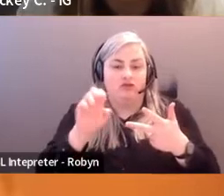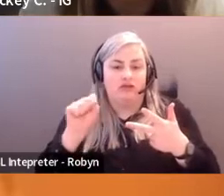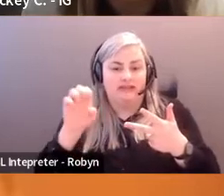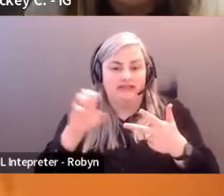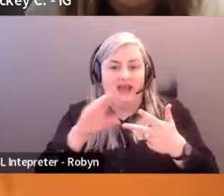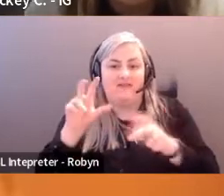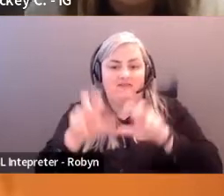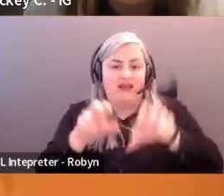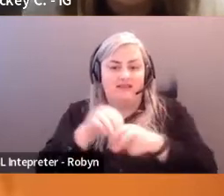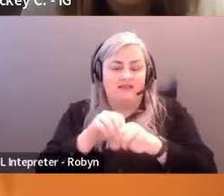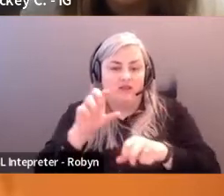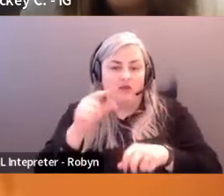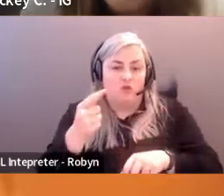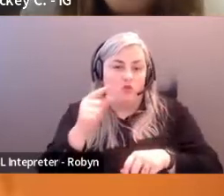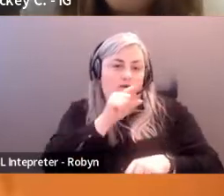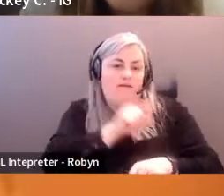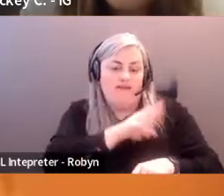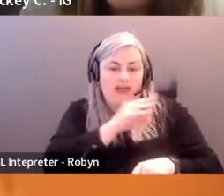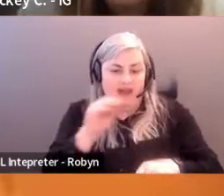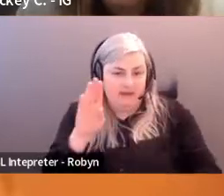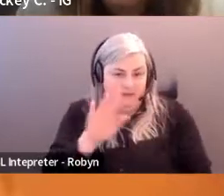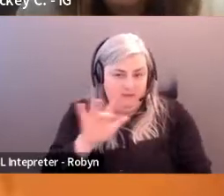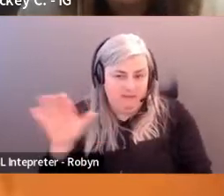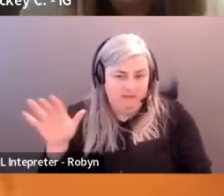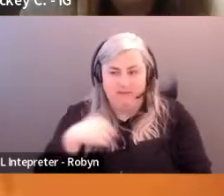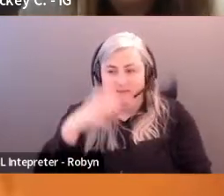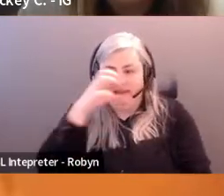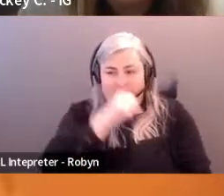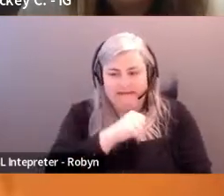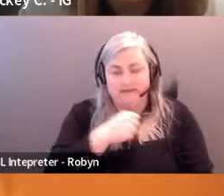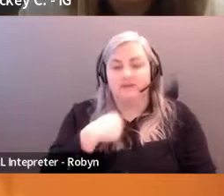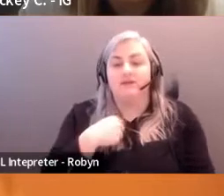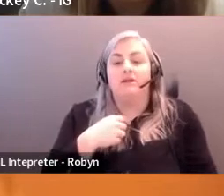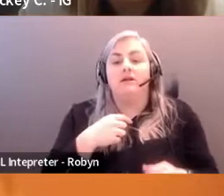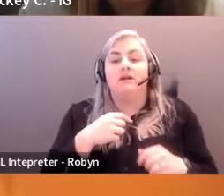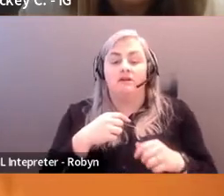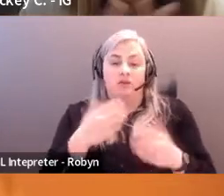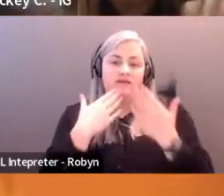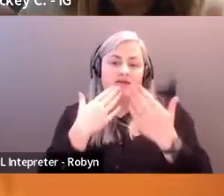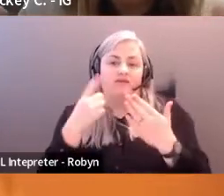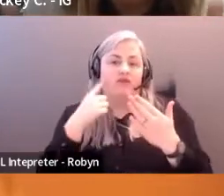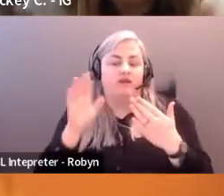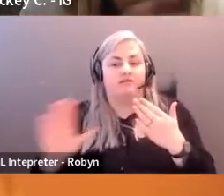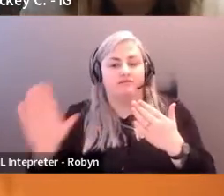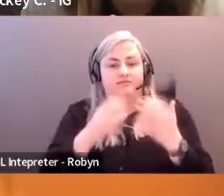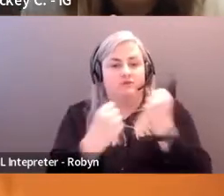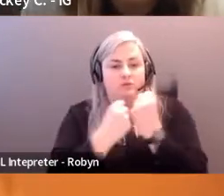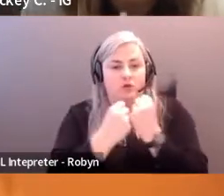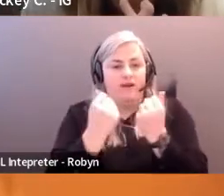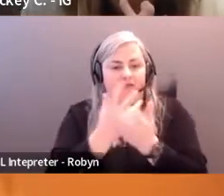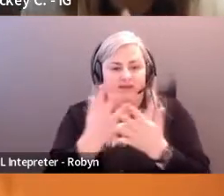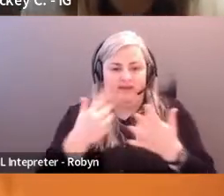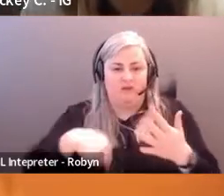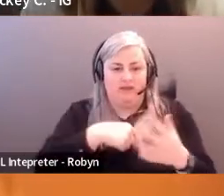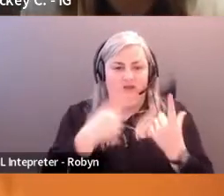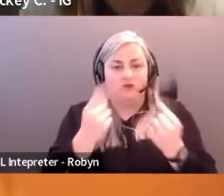and of course, BDO. We're very grateful for all of the support that they give us in everything that we do. So in addition, thank you to